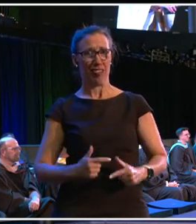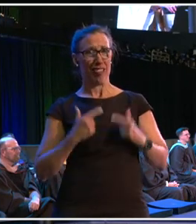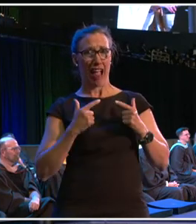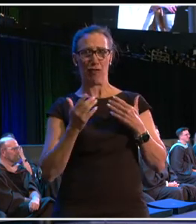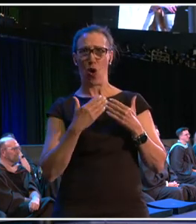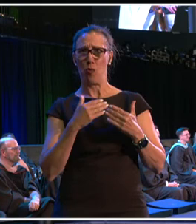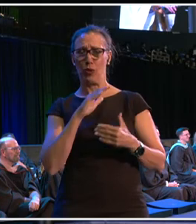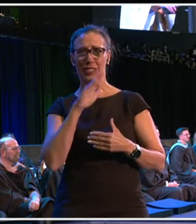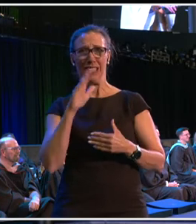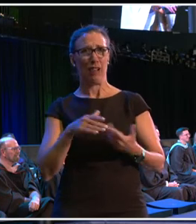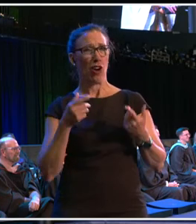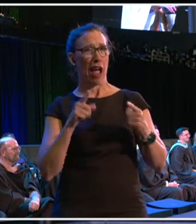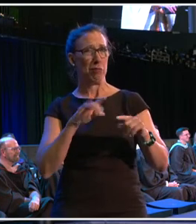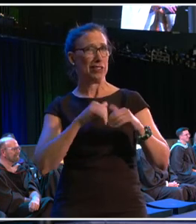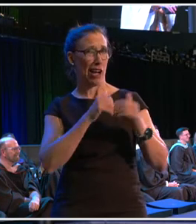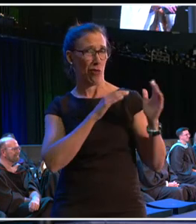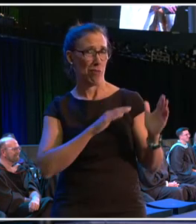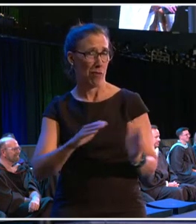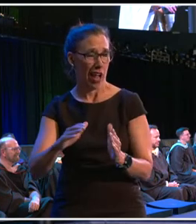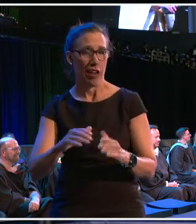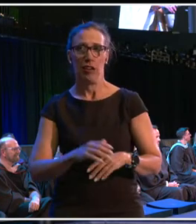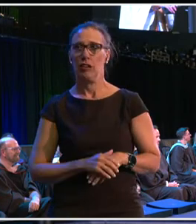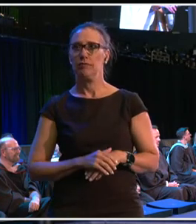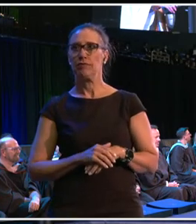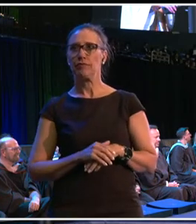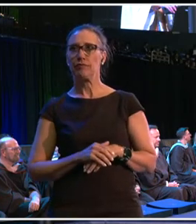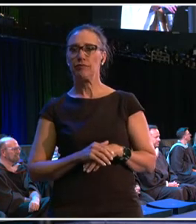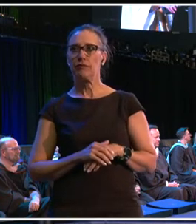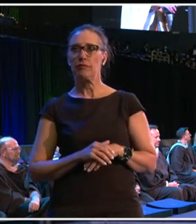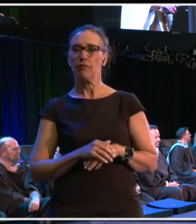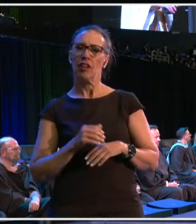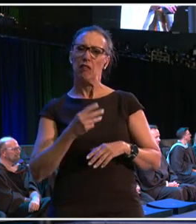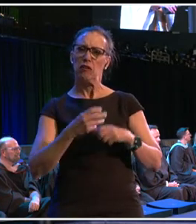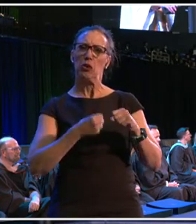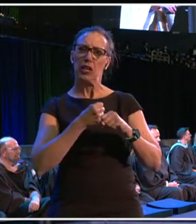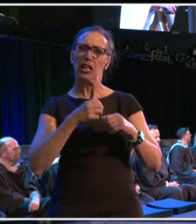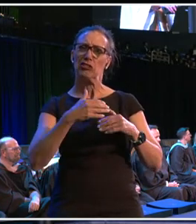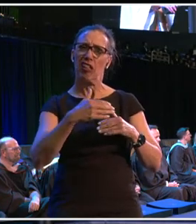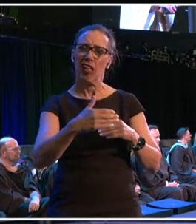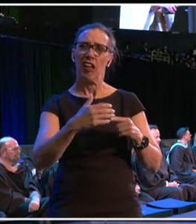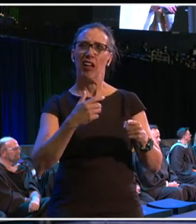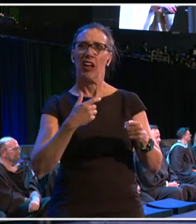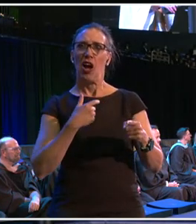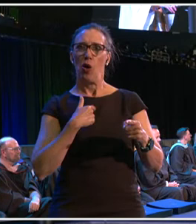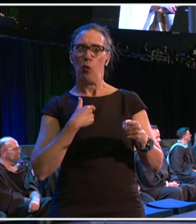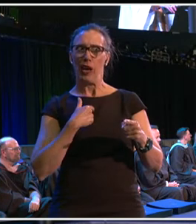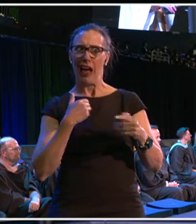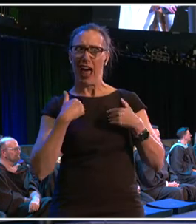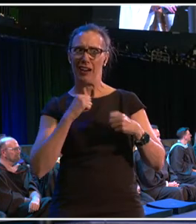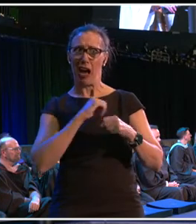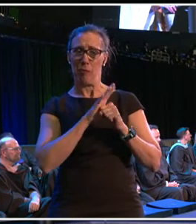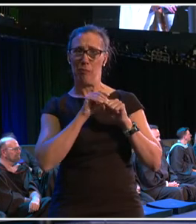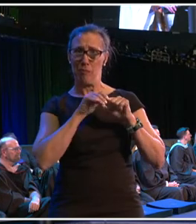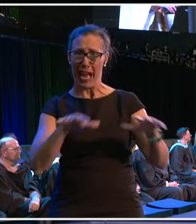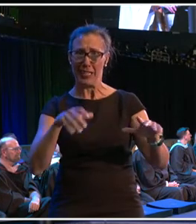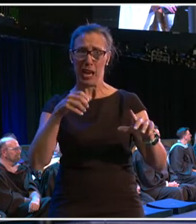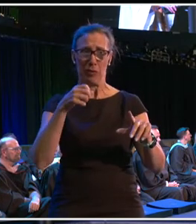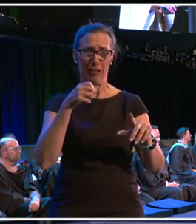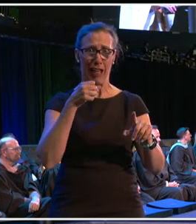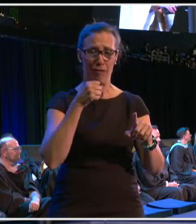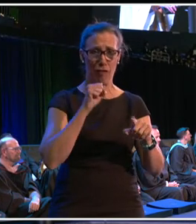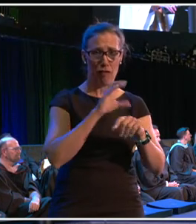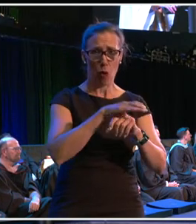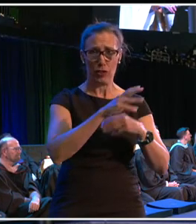almost never turns out the way we hope for. Because over the course of the next few years, we would have to endure a pandemic that forces the world into